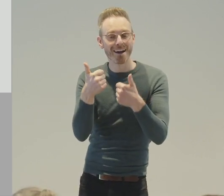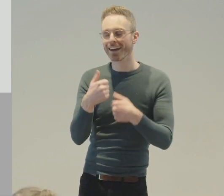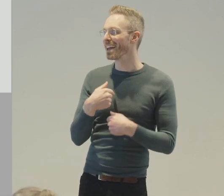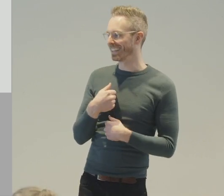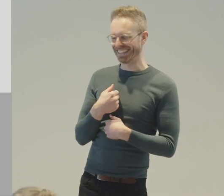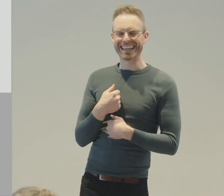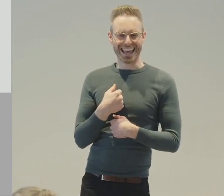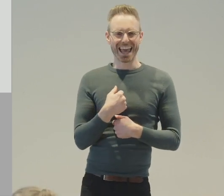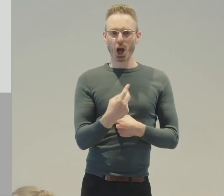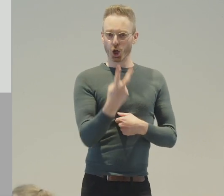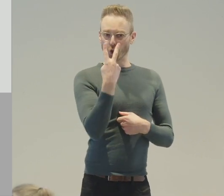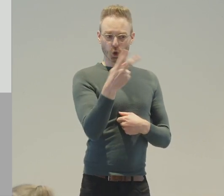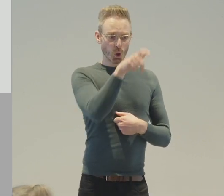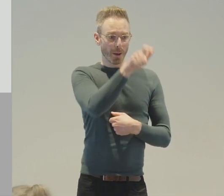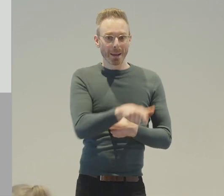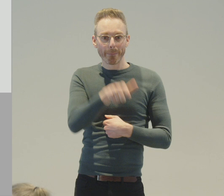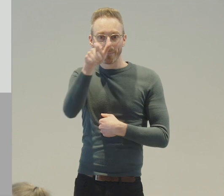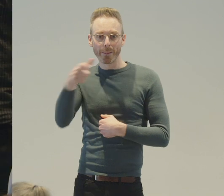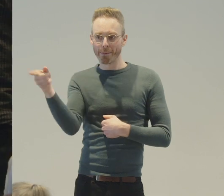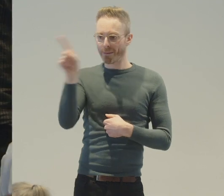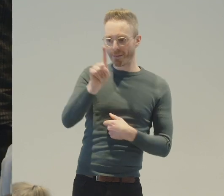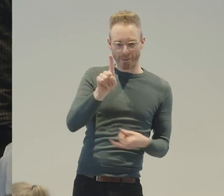to